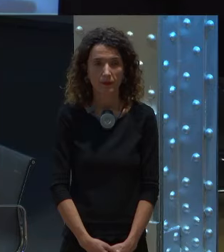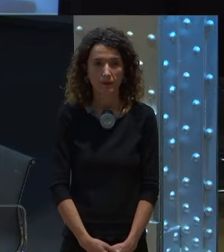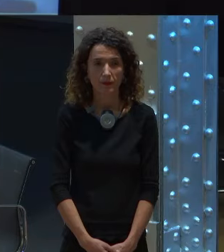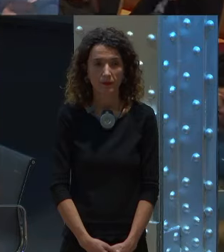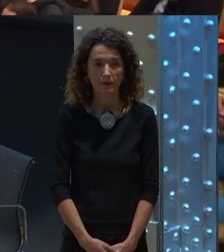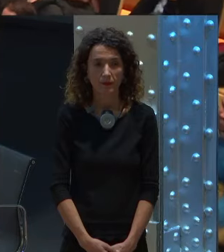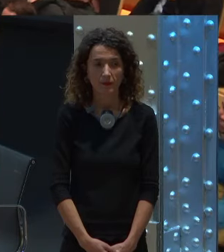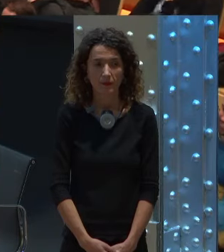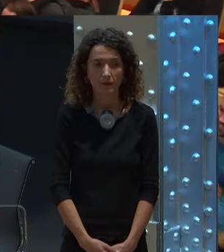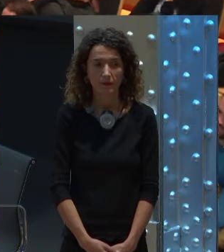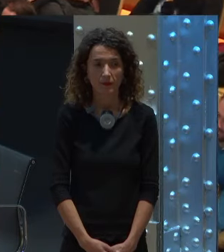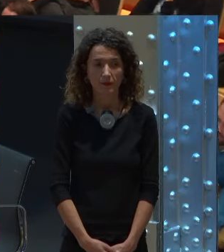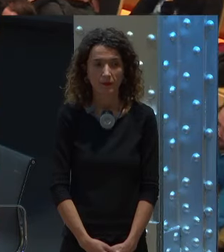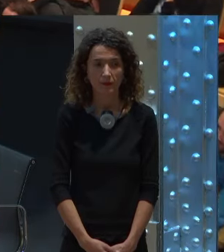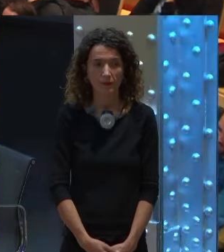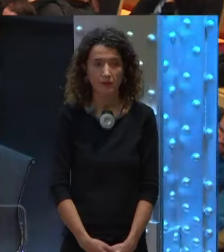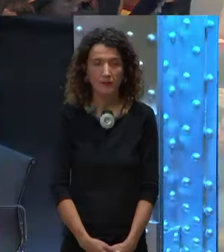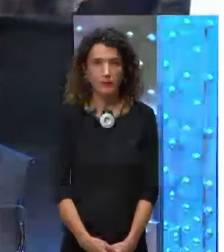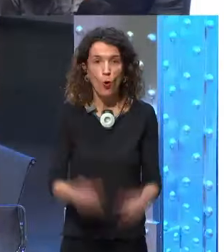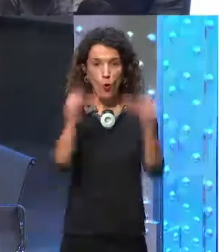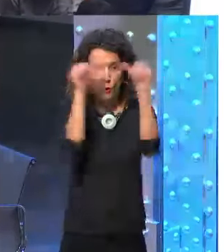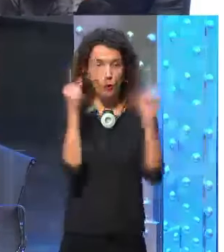That's how we work in research most of the time.